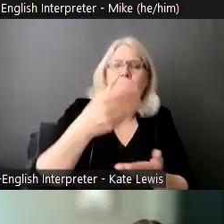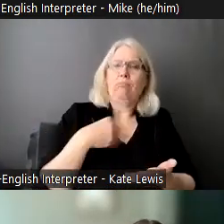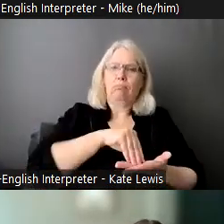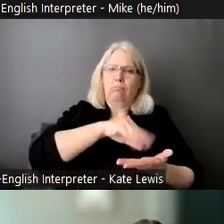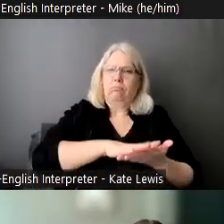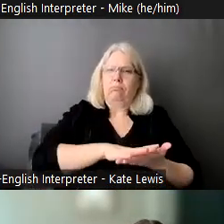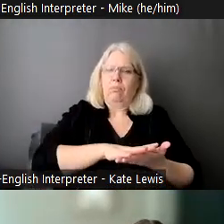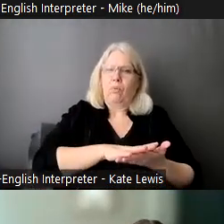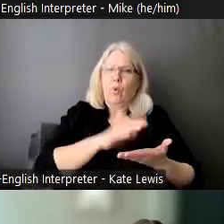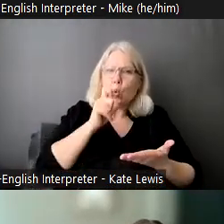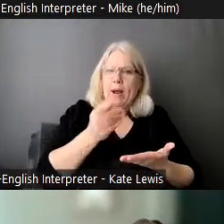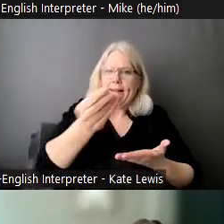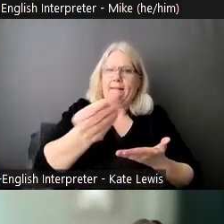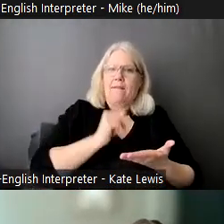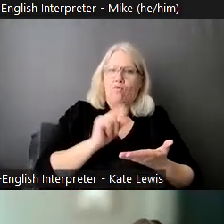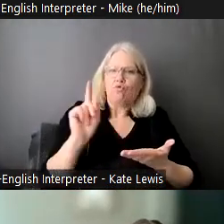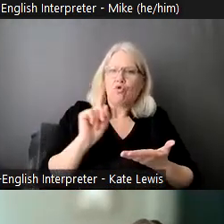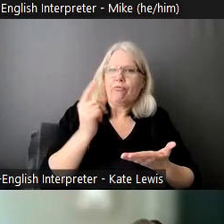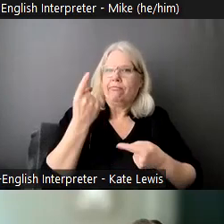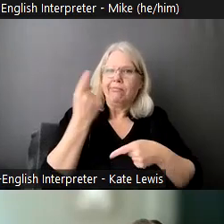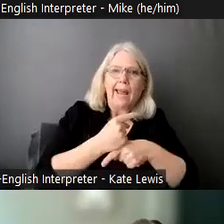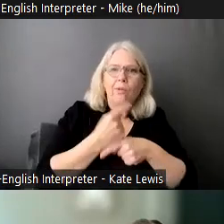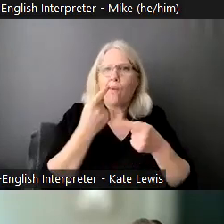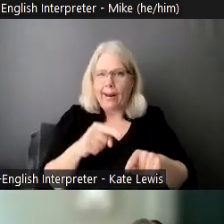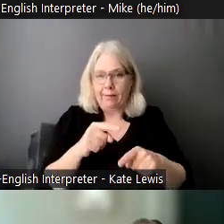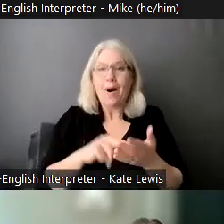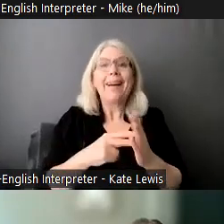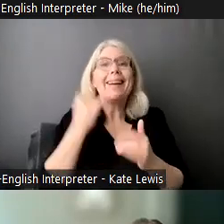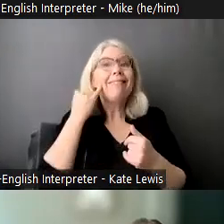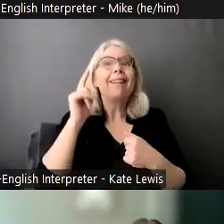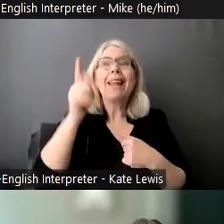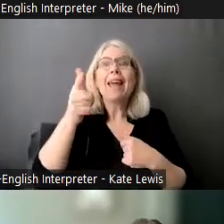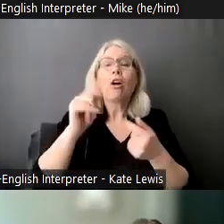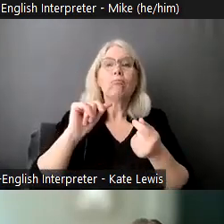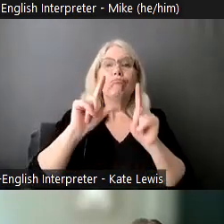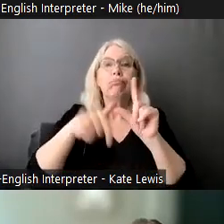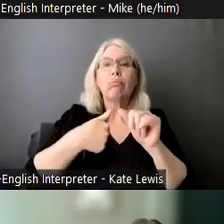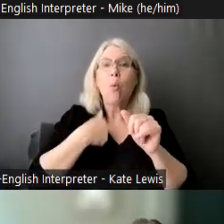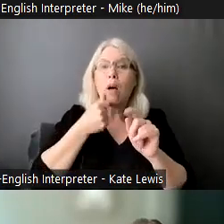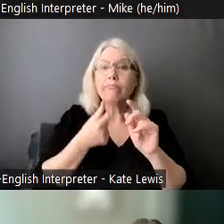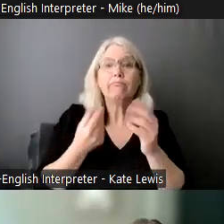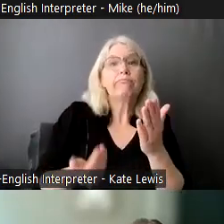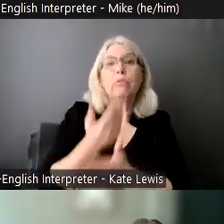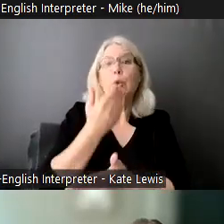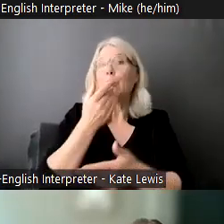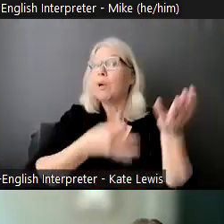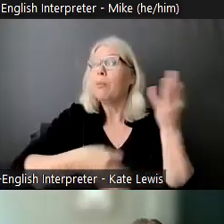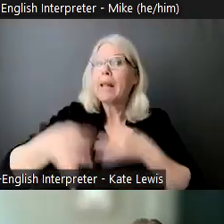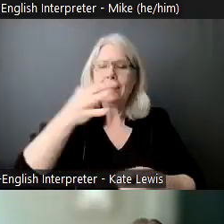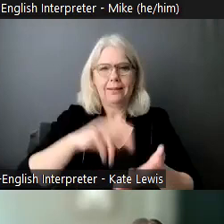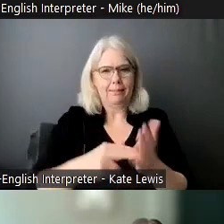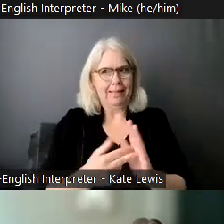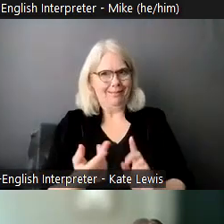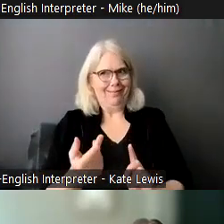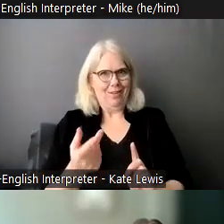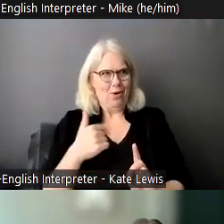the document, or if you sign a new power of attorney, you just want to make sure you're giving the new copy to all the same people who received the